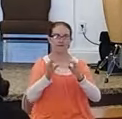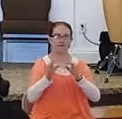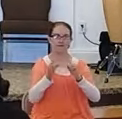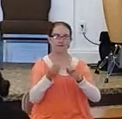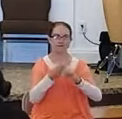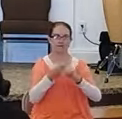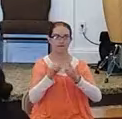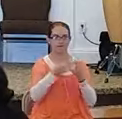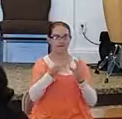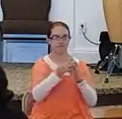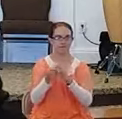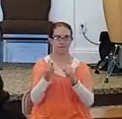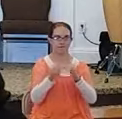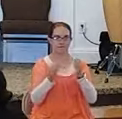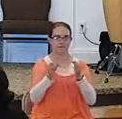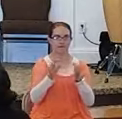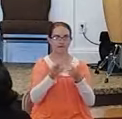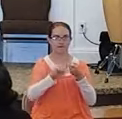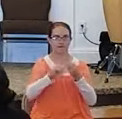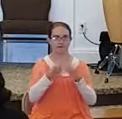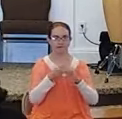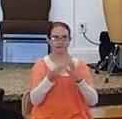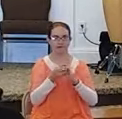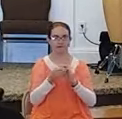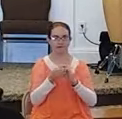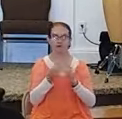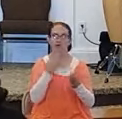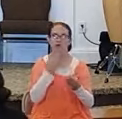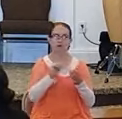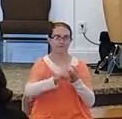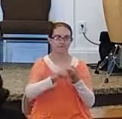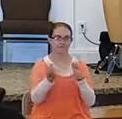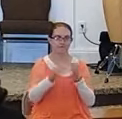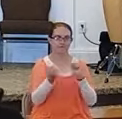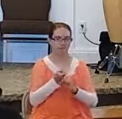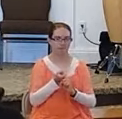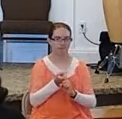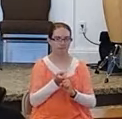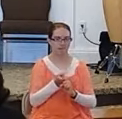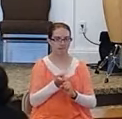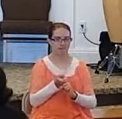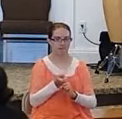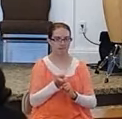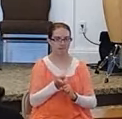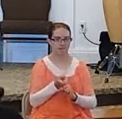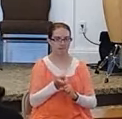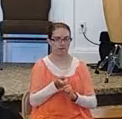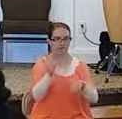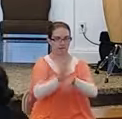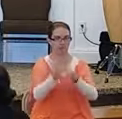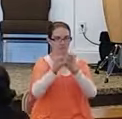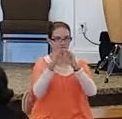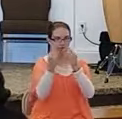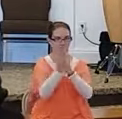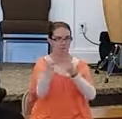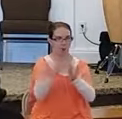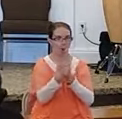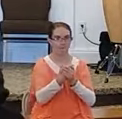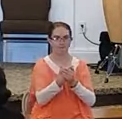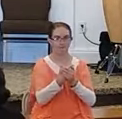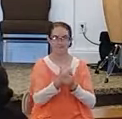friendships. I'm a pastor and I build friendships. I've got great friends. Amen. I've got this church family. All these are my